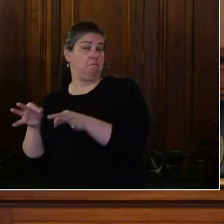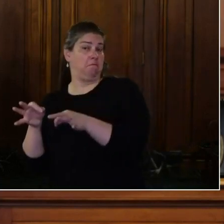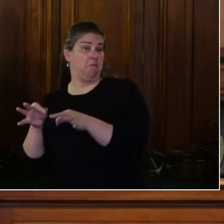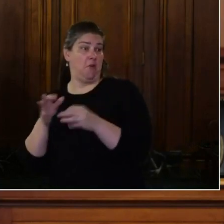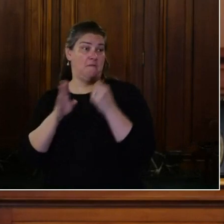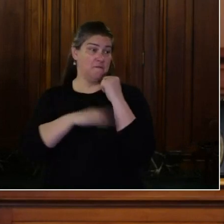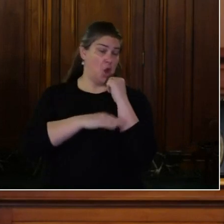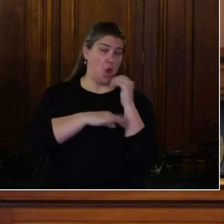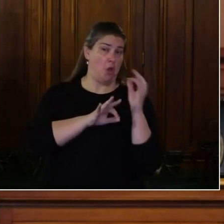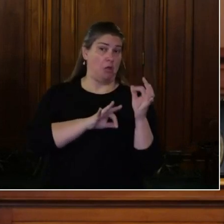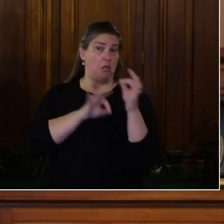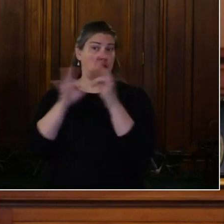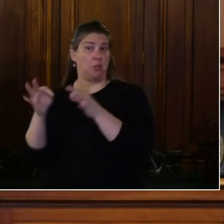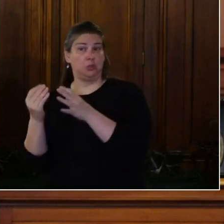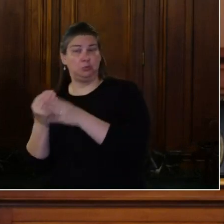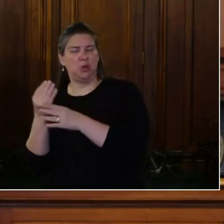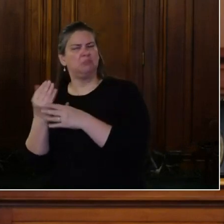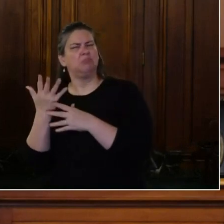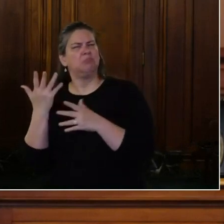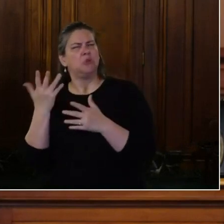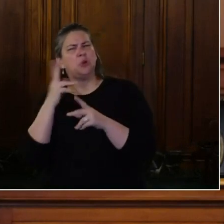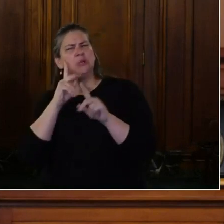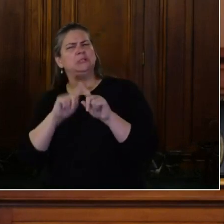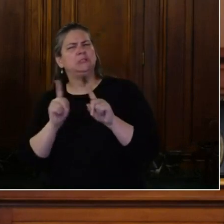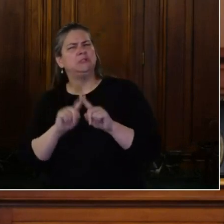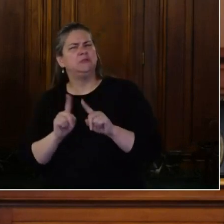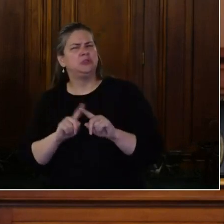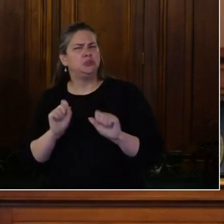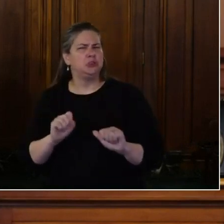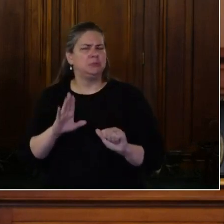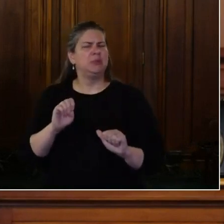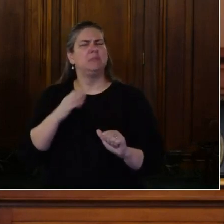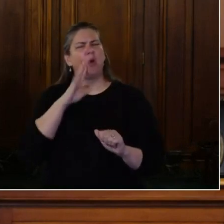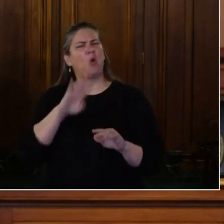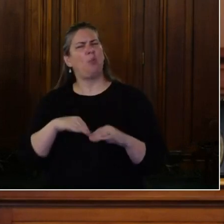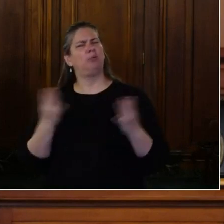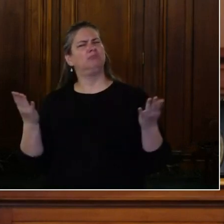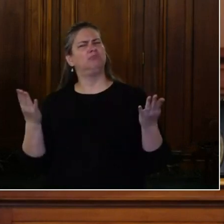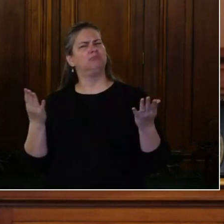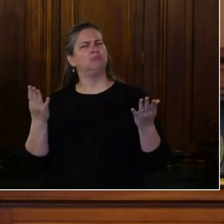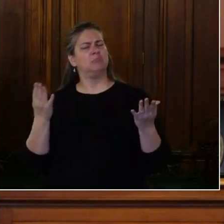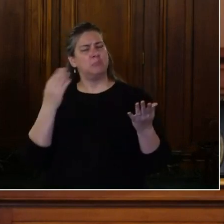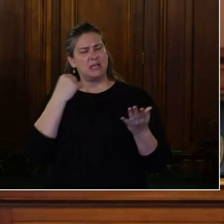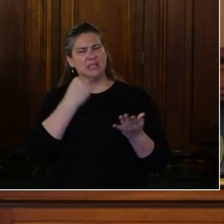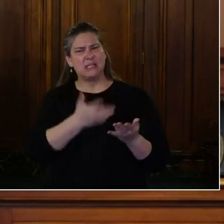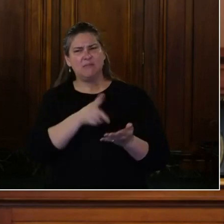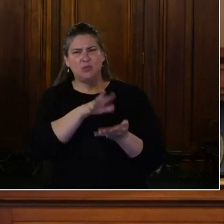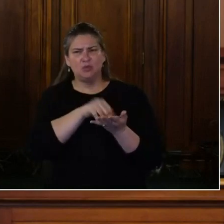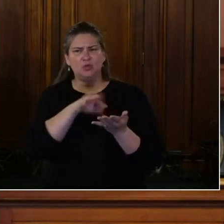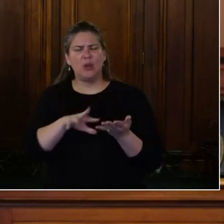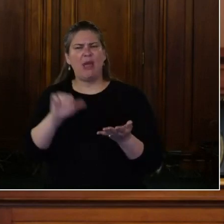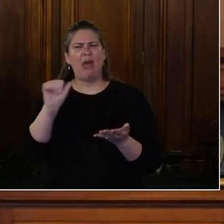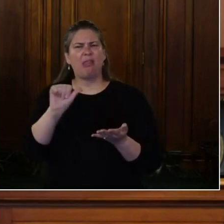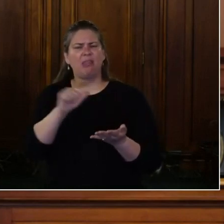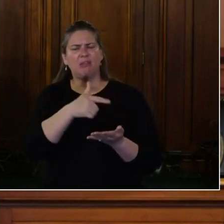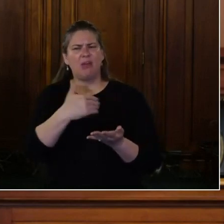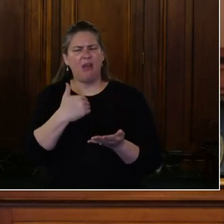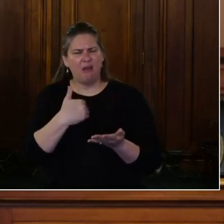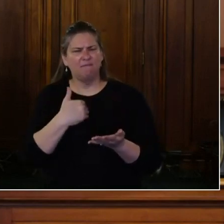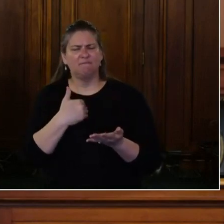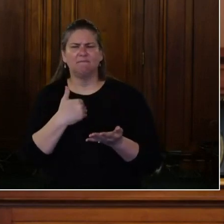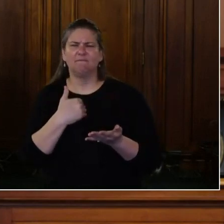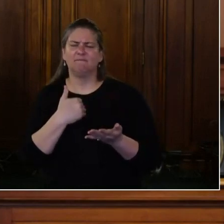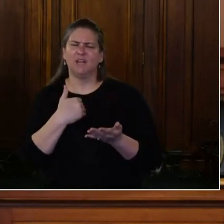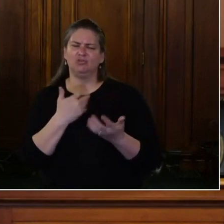spring or think about different ways to do it, I hope we're open to it. That gives the best chance for those student athletes to have the chance to